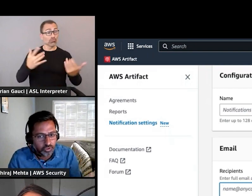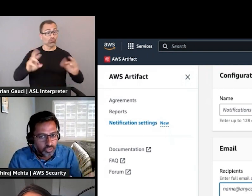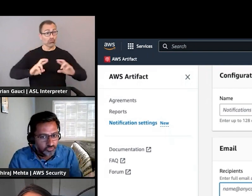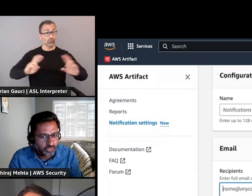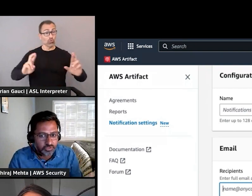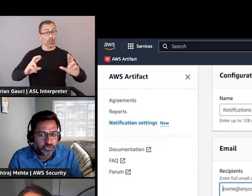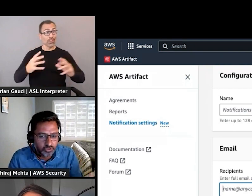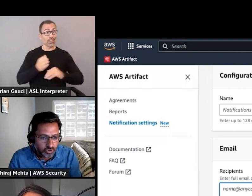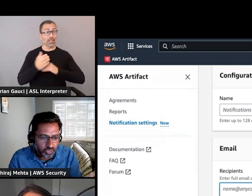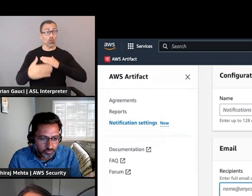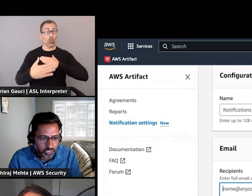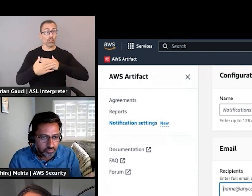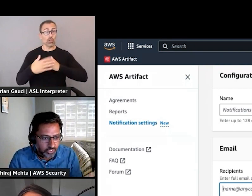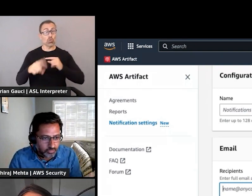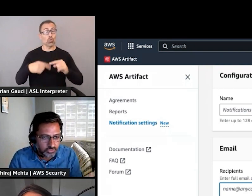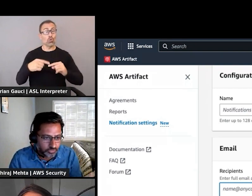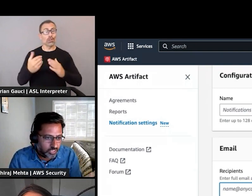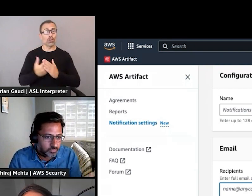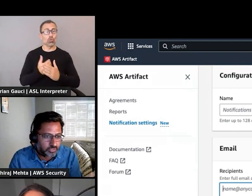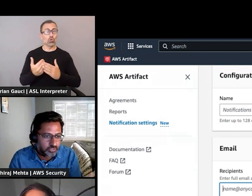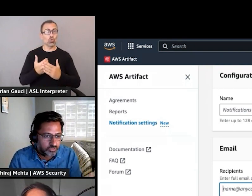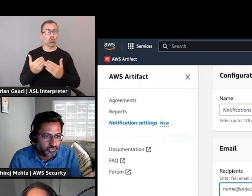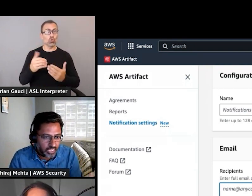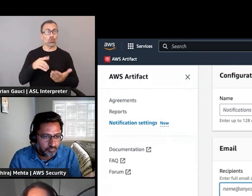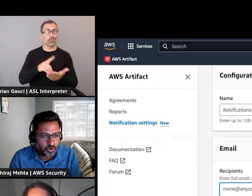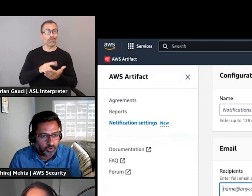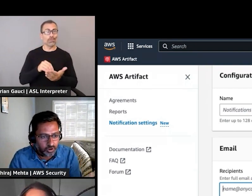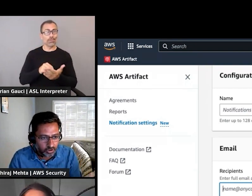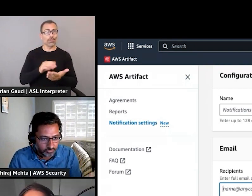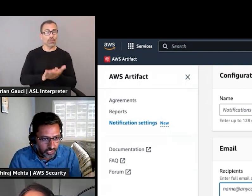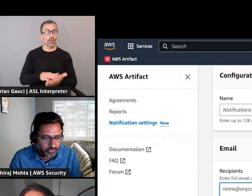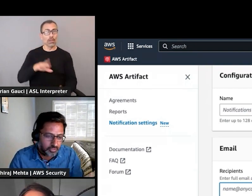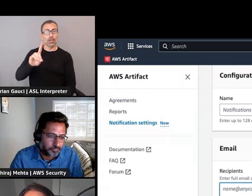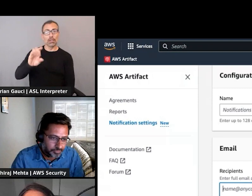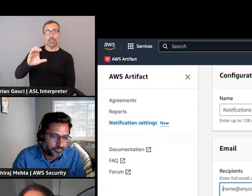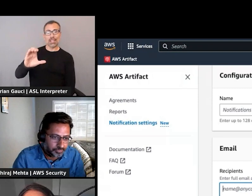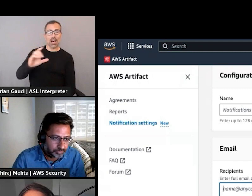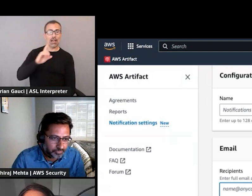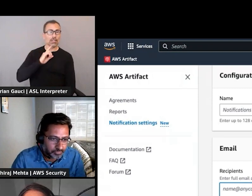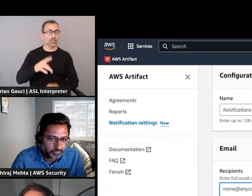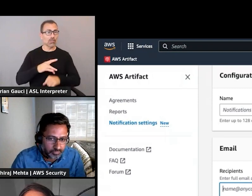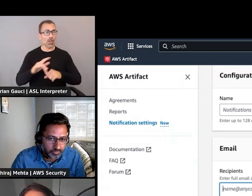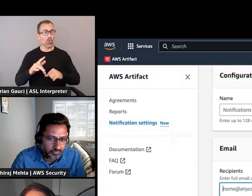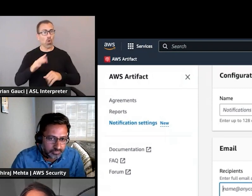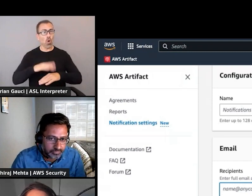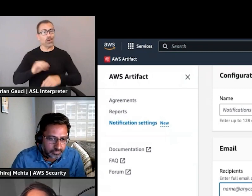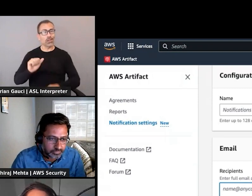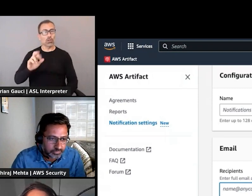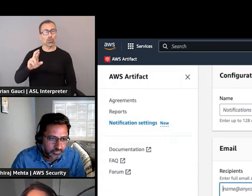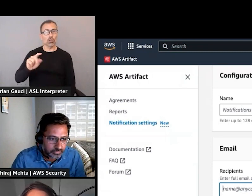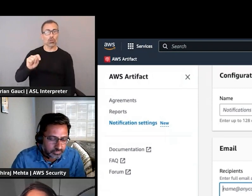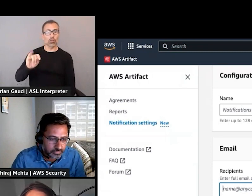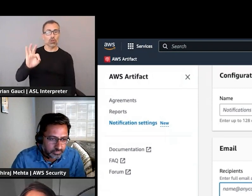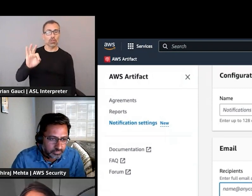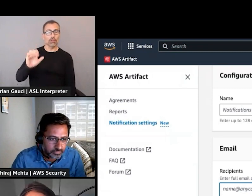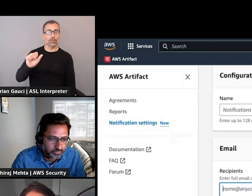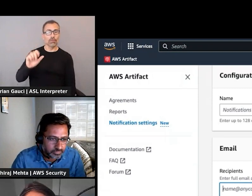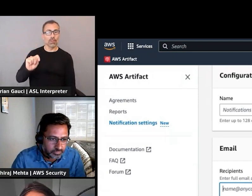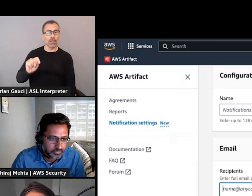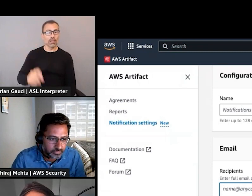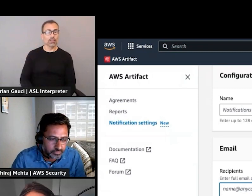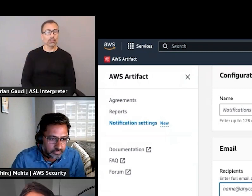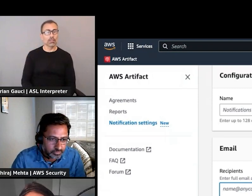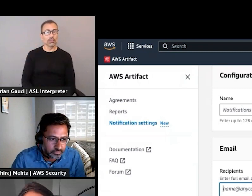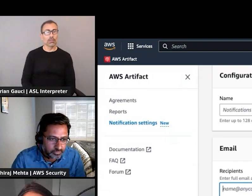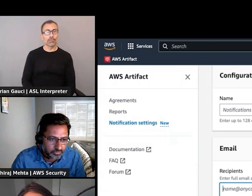uh, whenever a new document becomes available to them on Artifact. Diraj, just a question here so that the folks that are listening don't